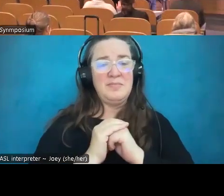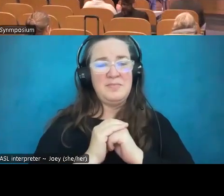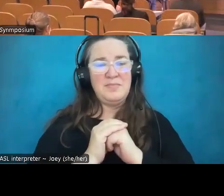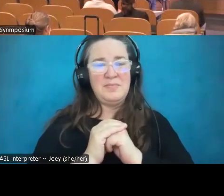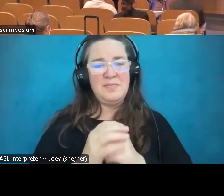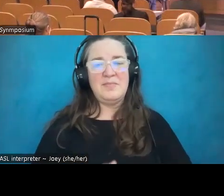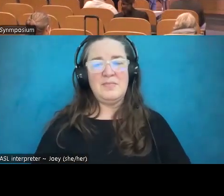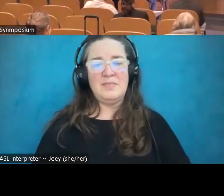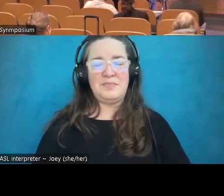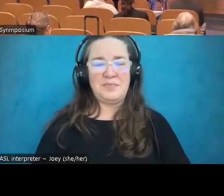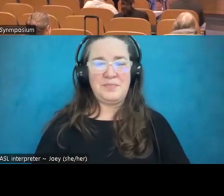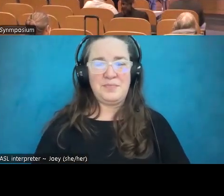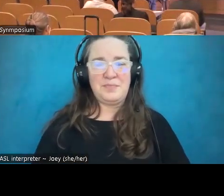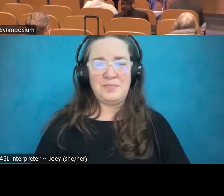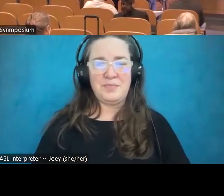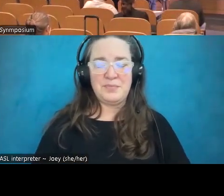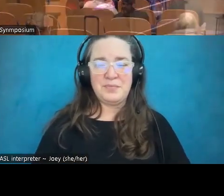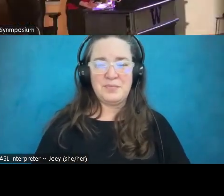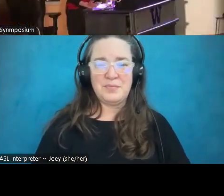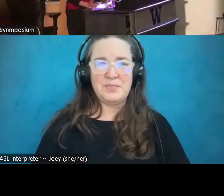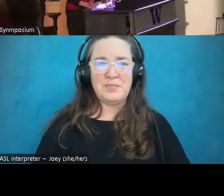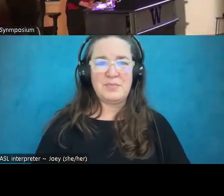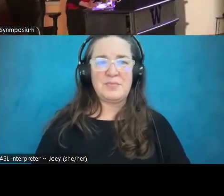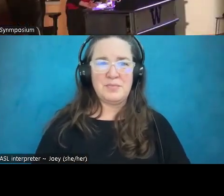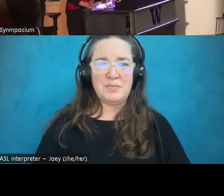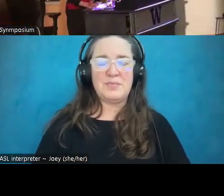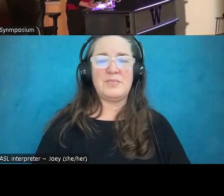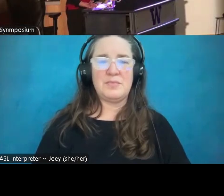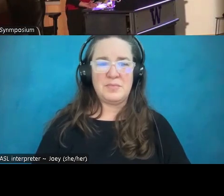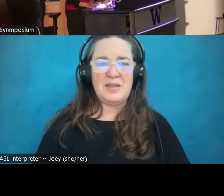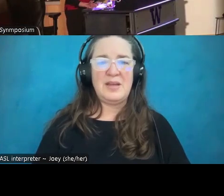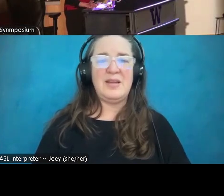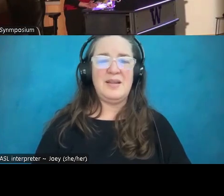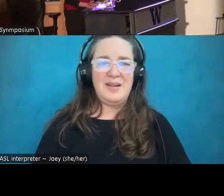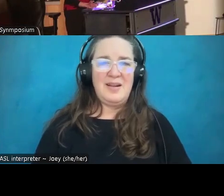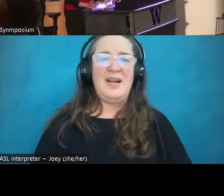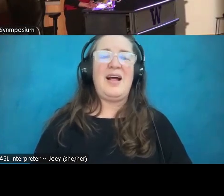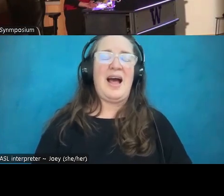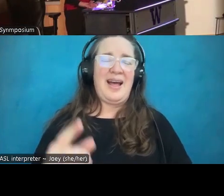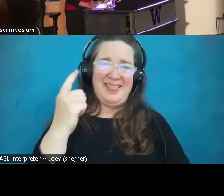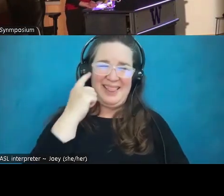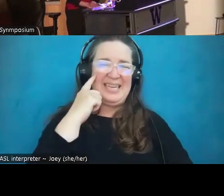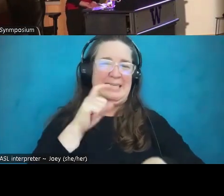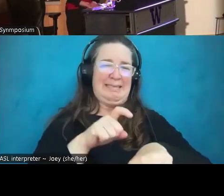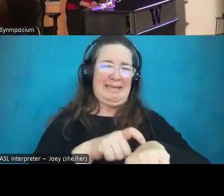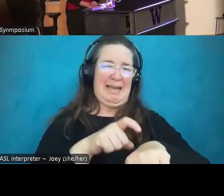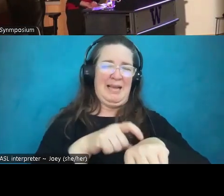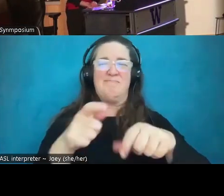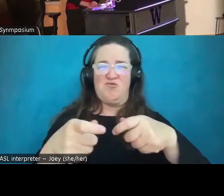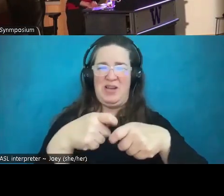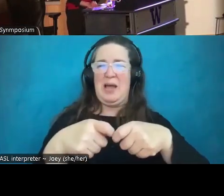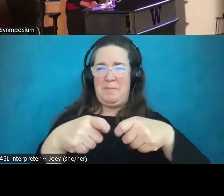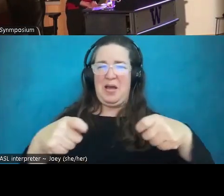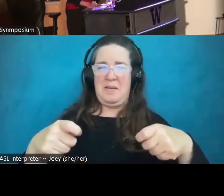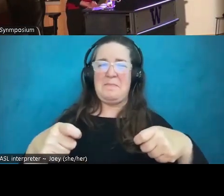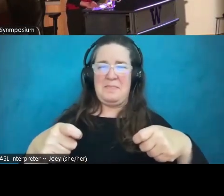I think it's a wrap now for the panel. Should we move on to a break? Yes. So thank